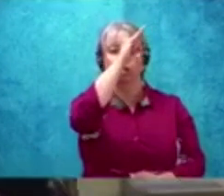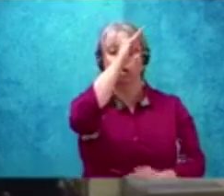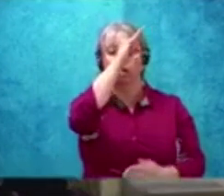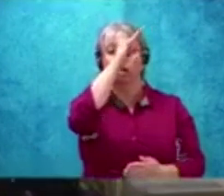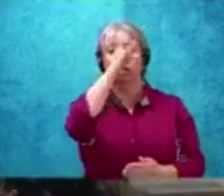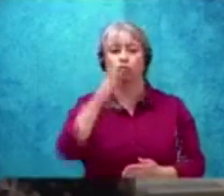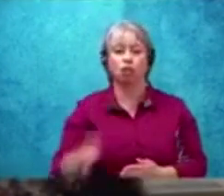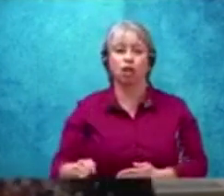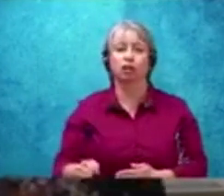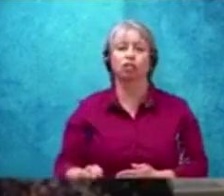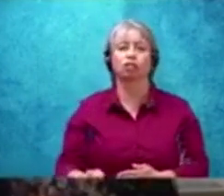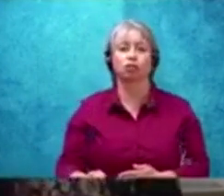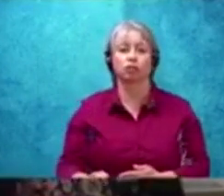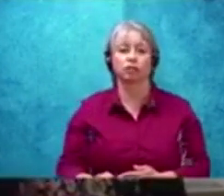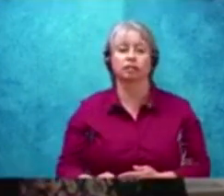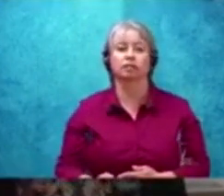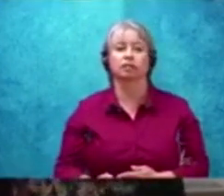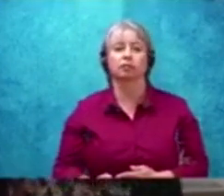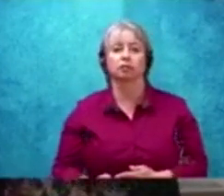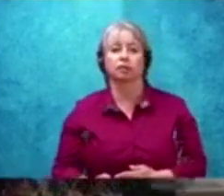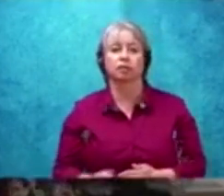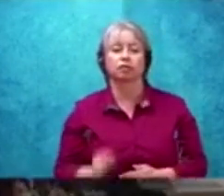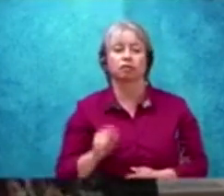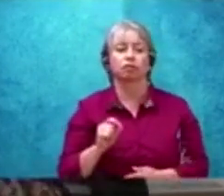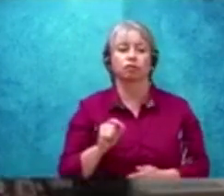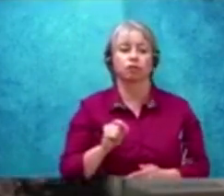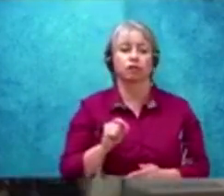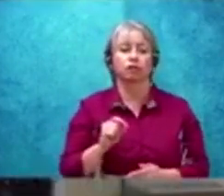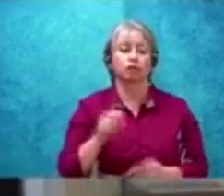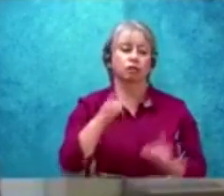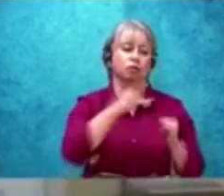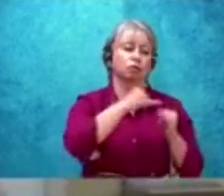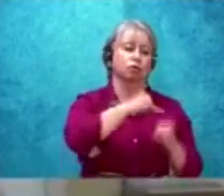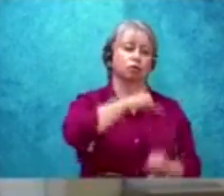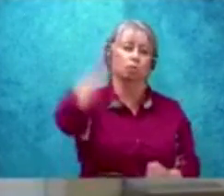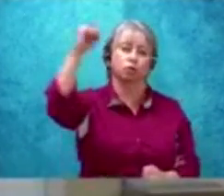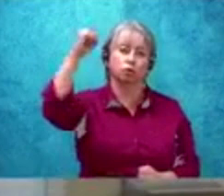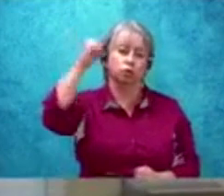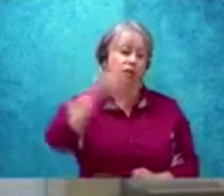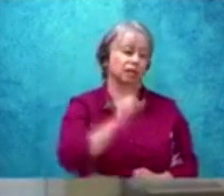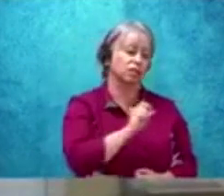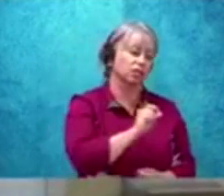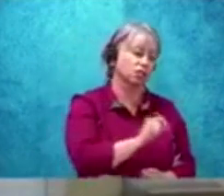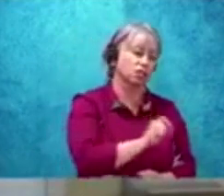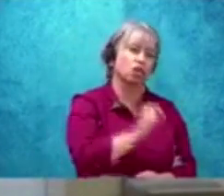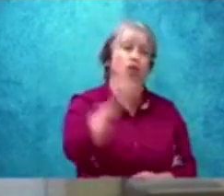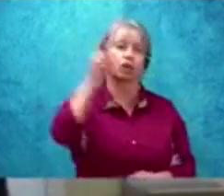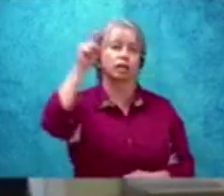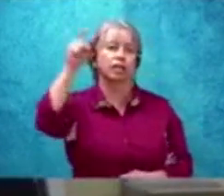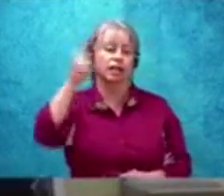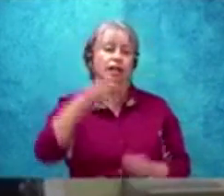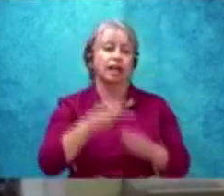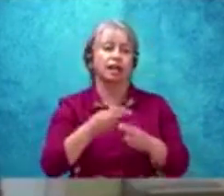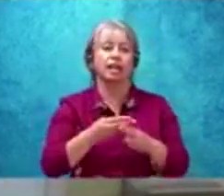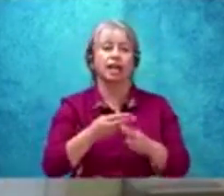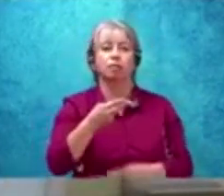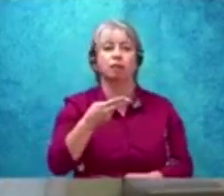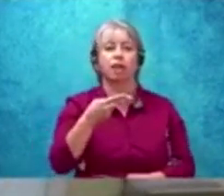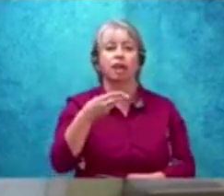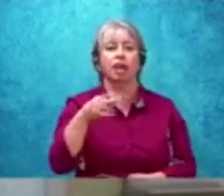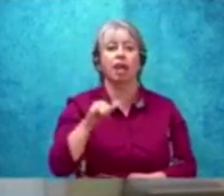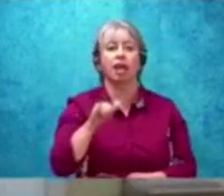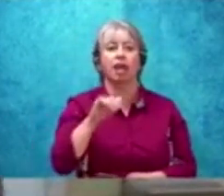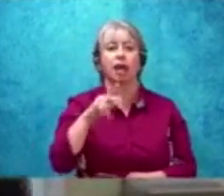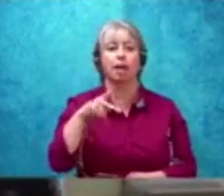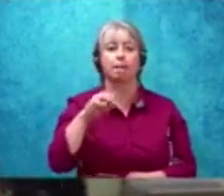across from our start point to our end point. And from our previous slide, we learned that that is the hypotenuse, the C